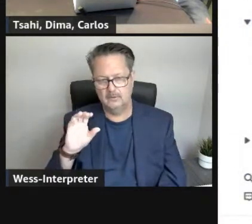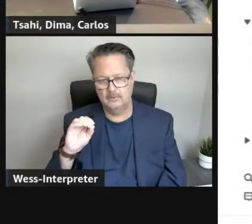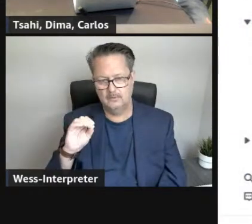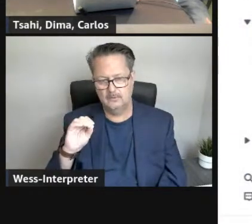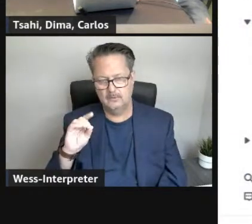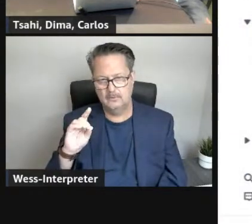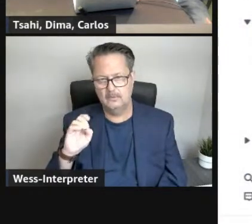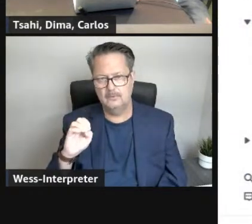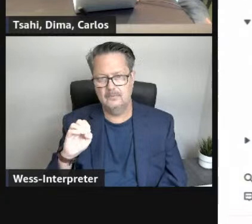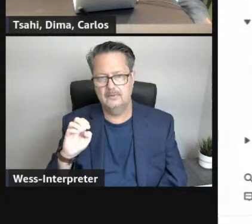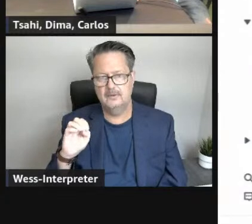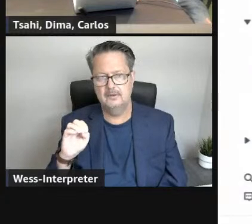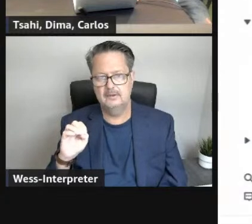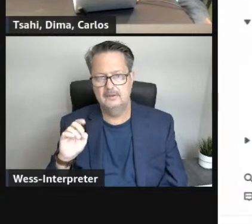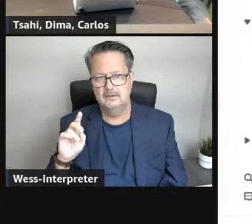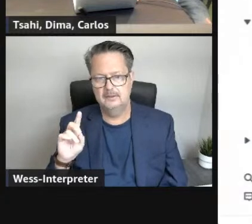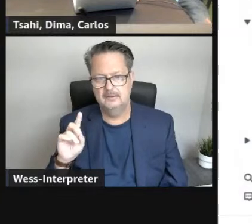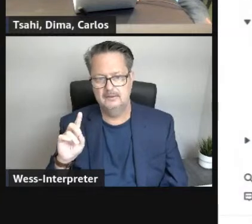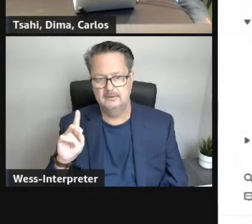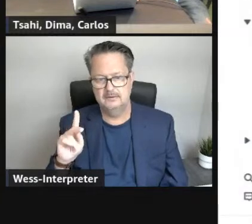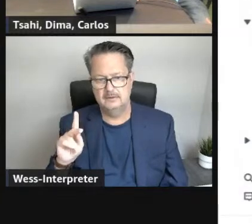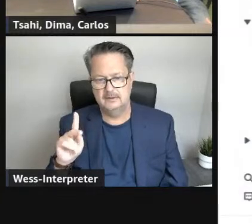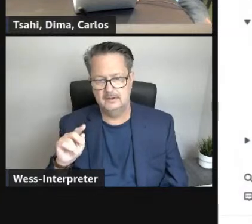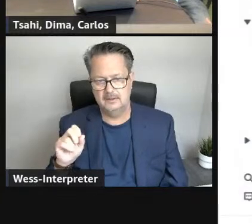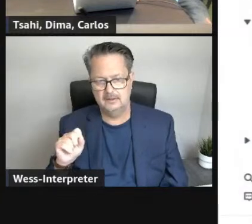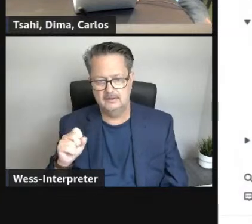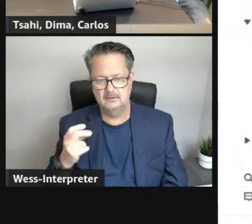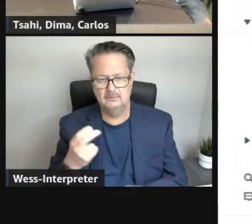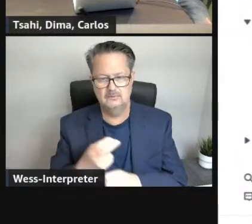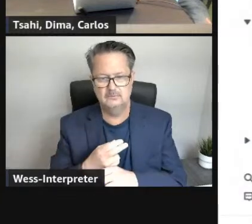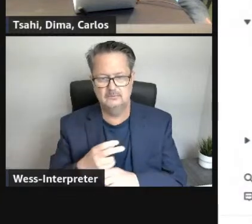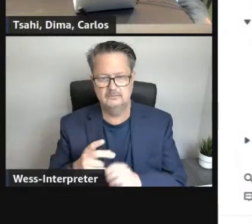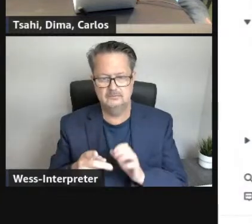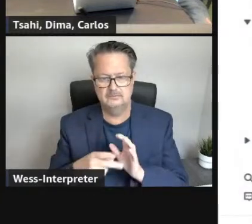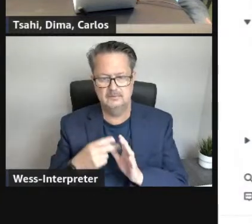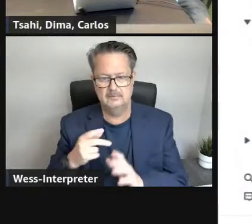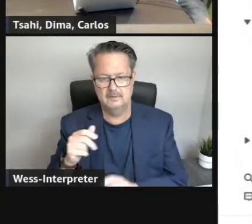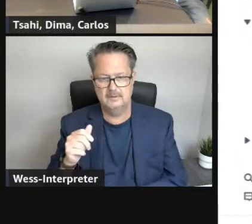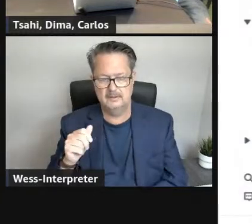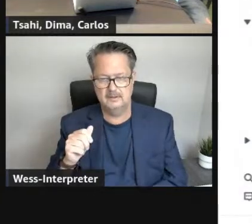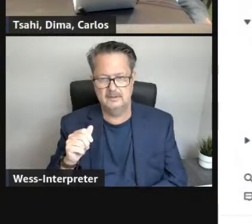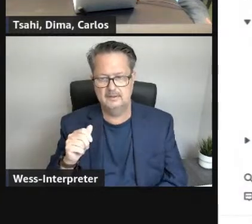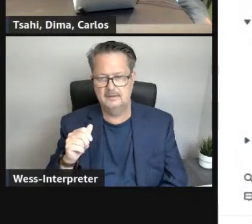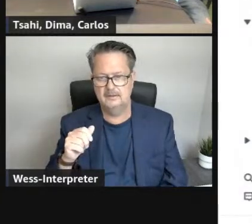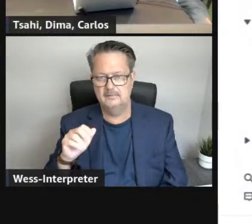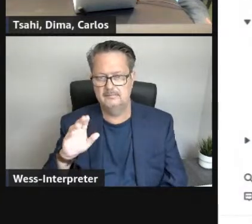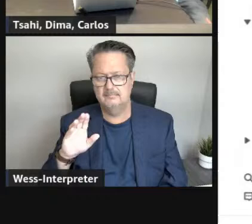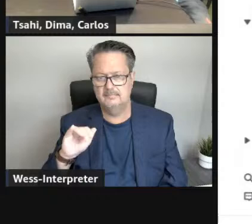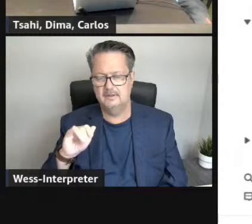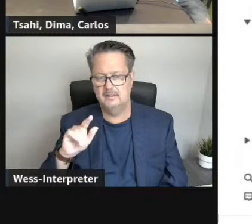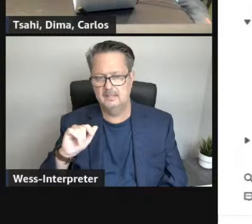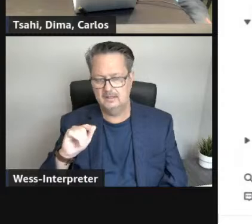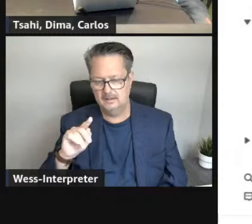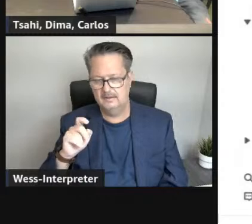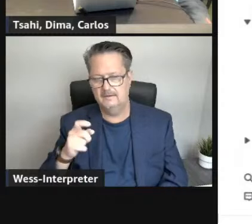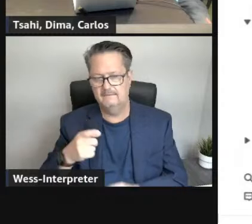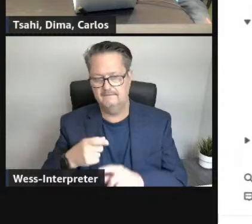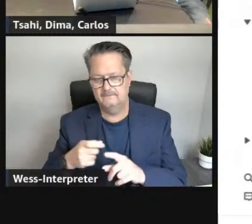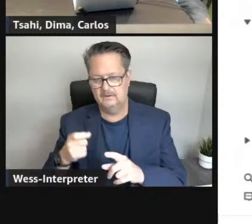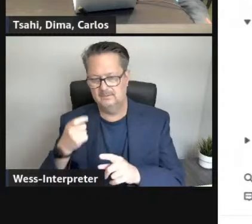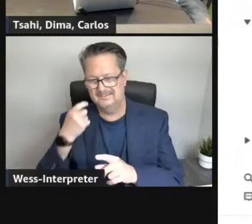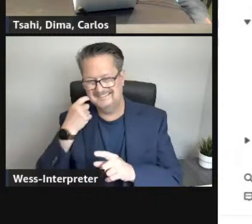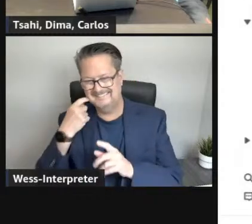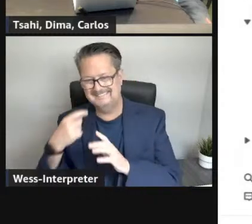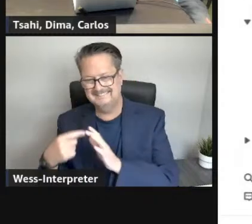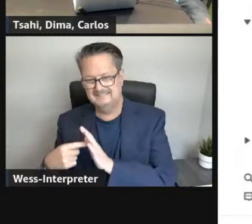blueprints for CDK is using a service that is called AWS Code Pipeline. So there is a pipeline here that was created from the code that I was just showing to